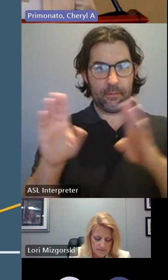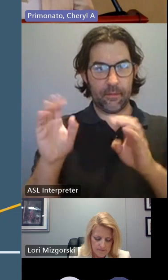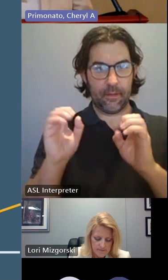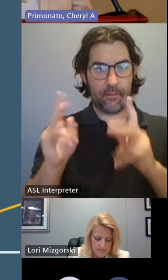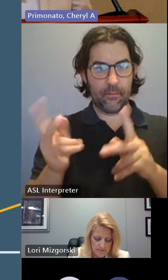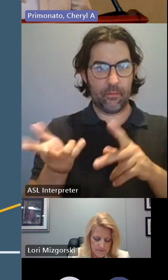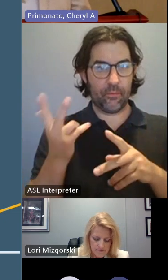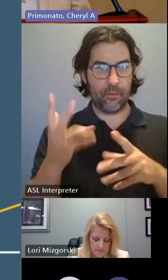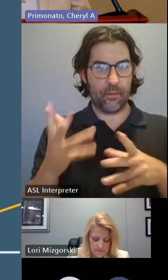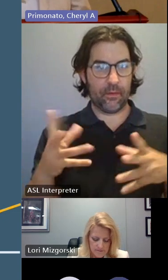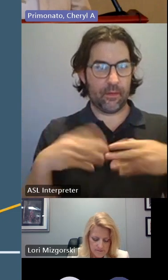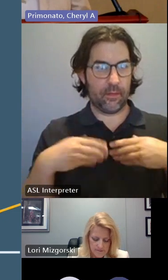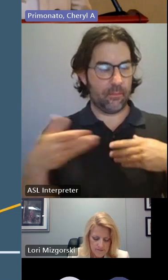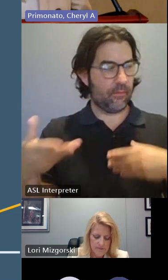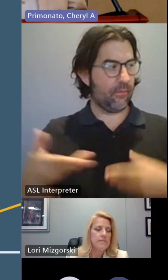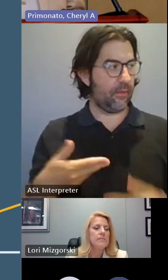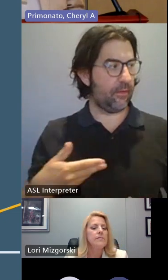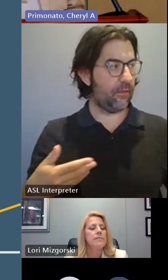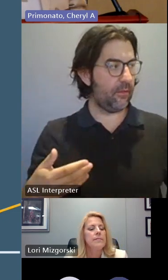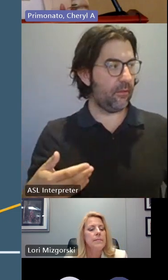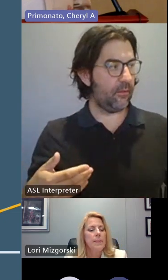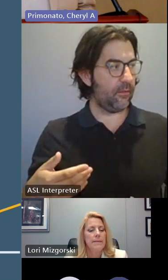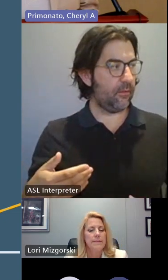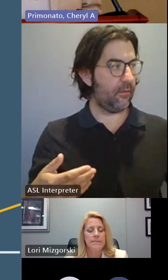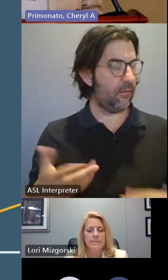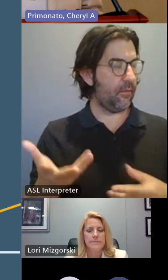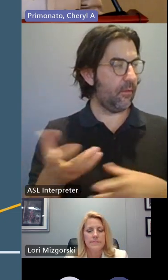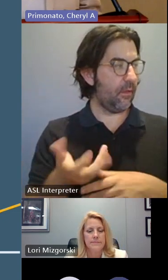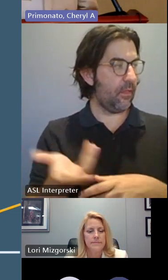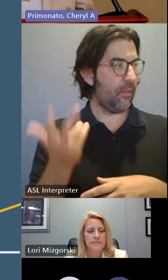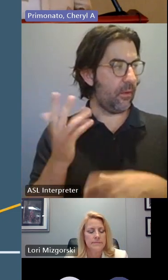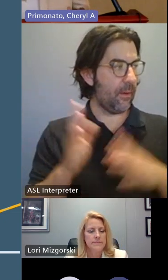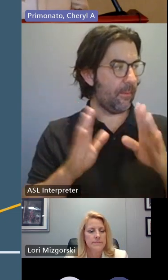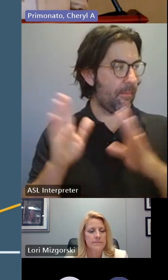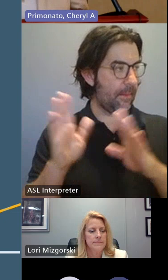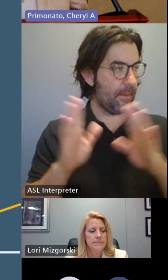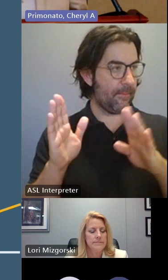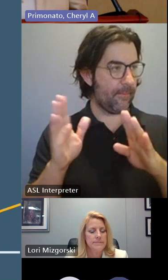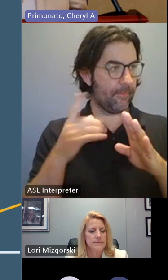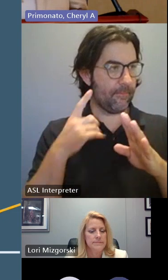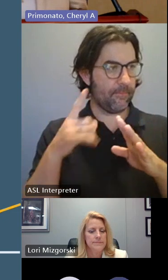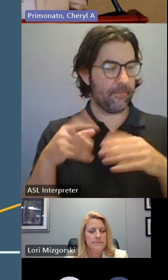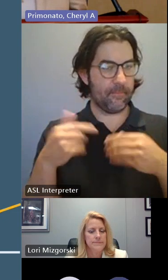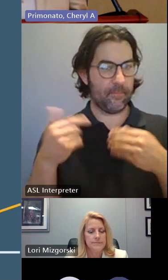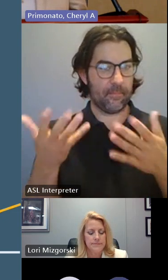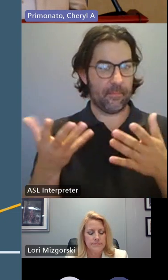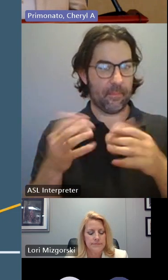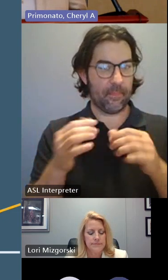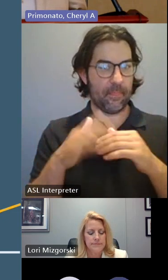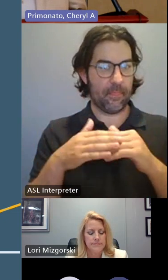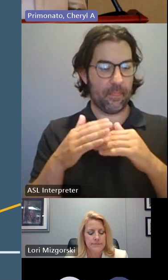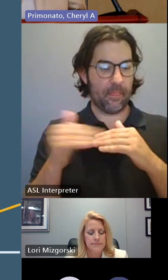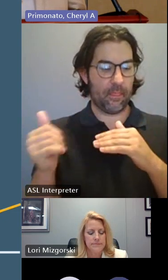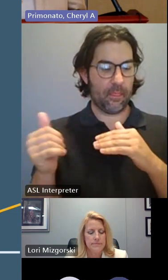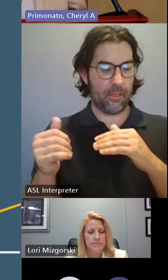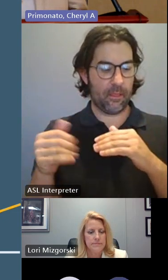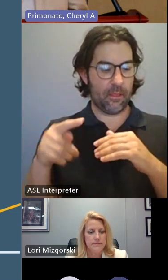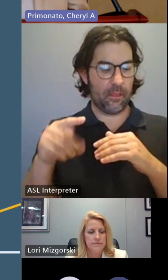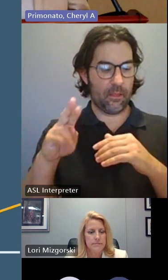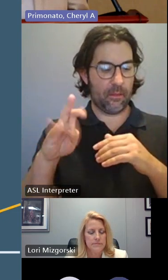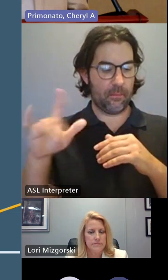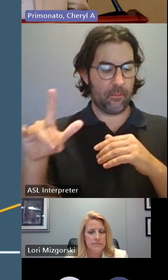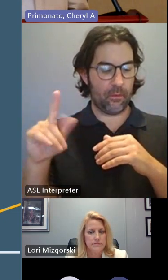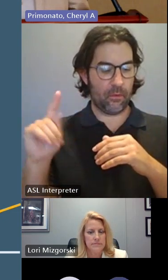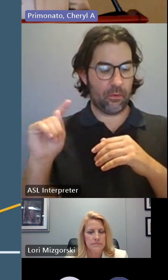3 suppliers accepted the invitation. PRT received 3 bids to provide on-call portable toilet services